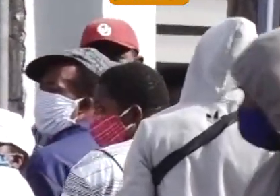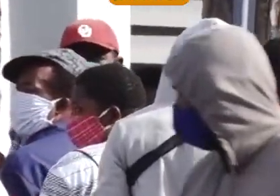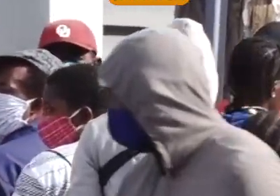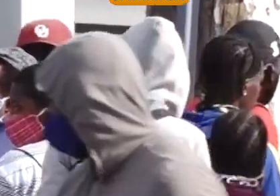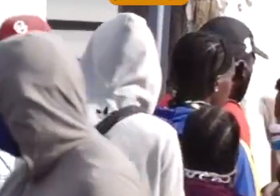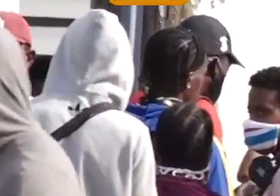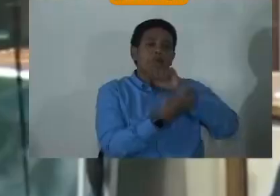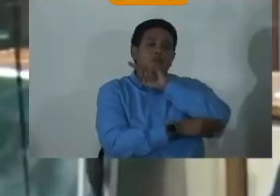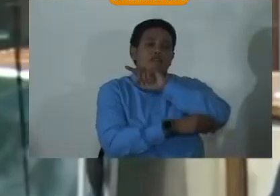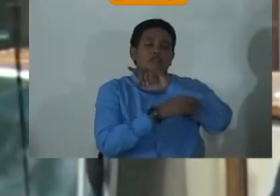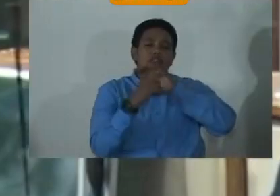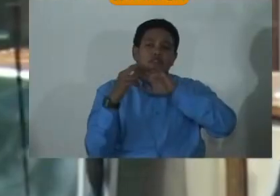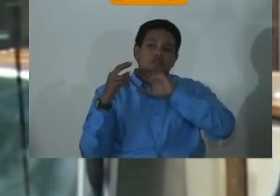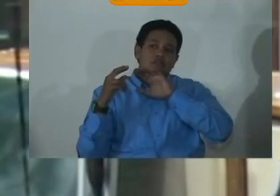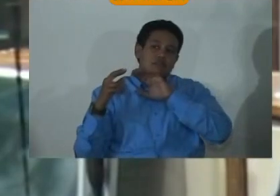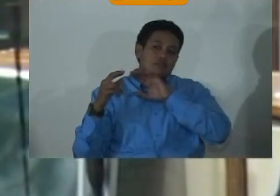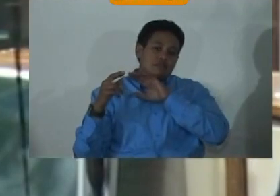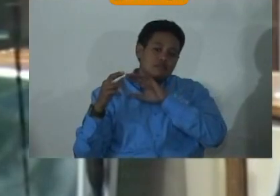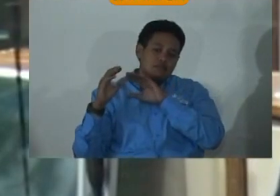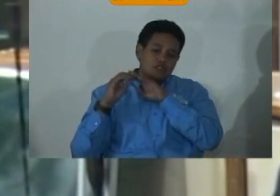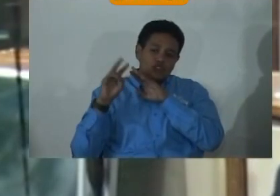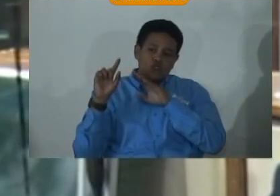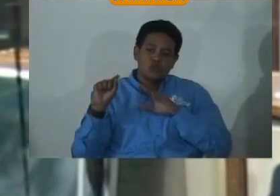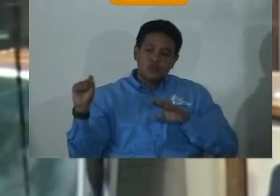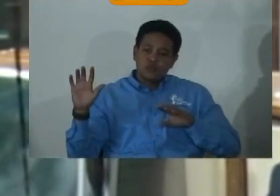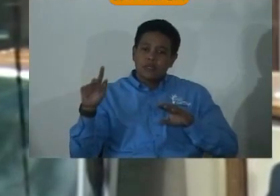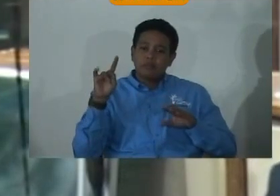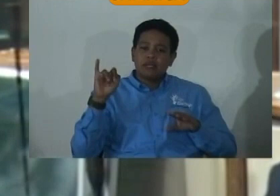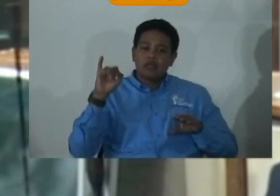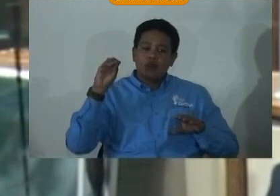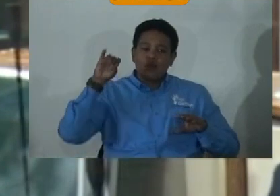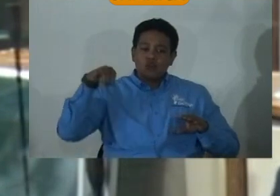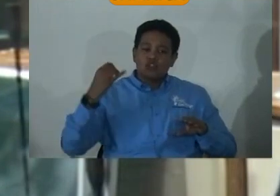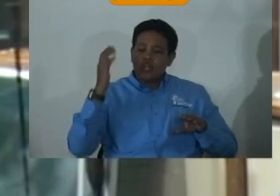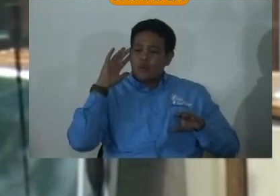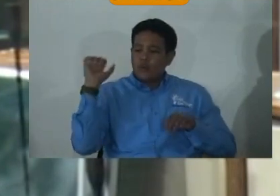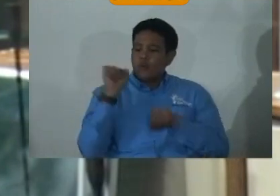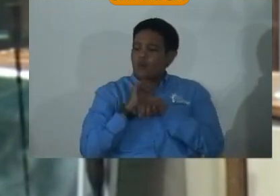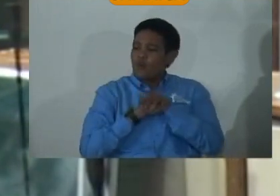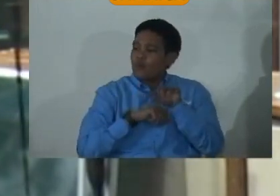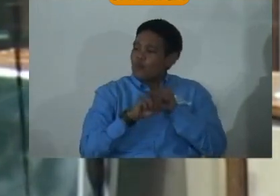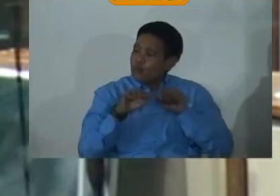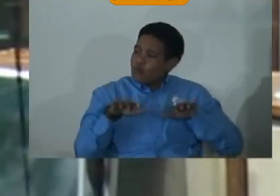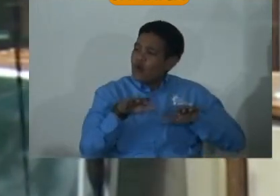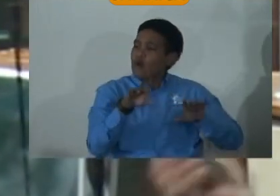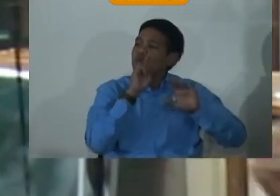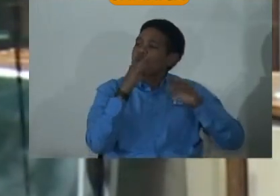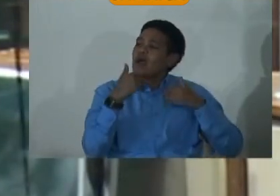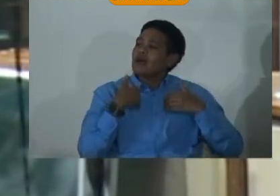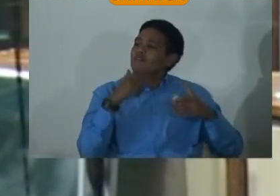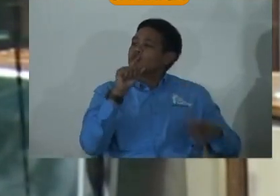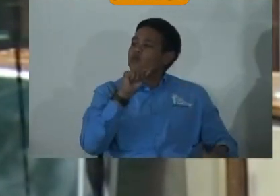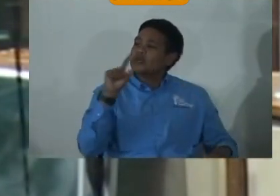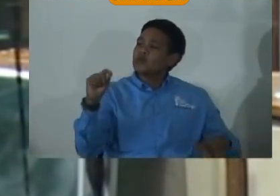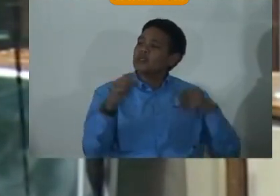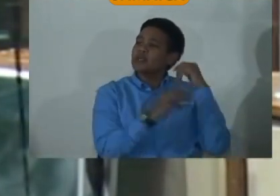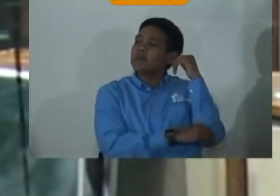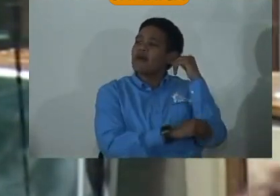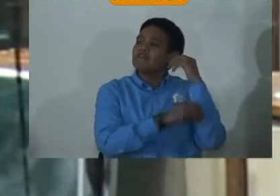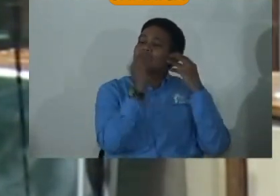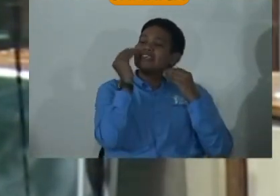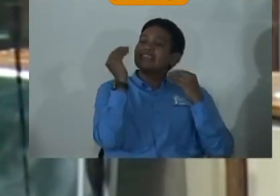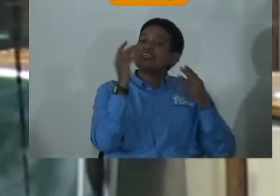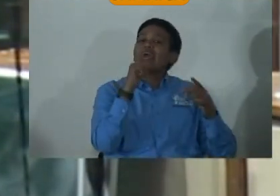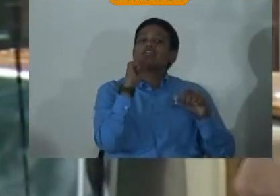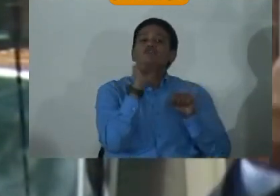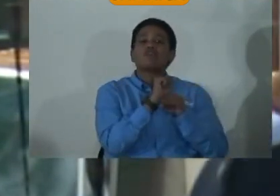fine-tune policy. The Planning Institute of Jamaica will be working hard towards having the 2020 poverty data